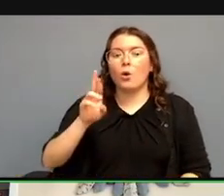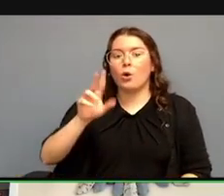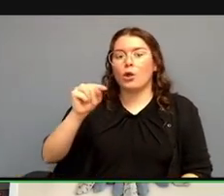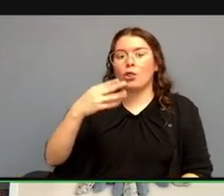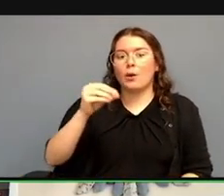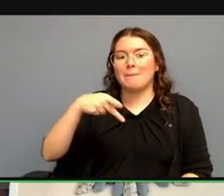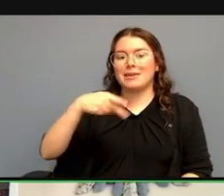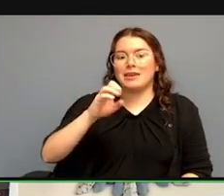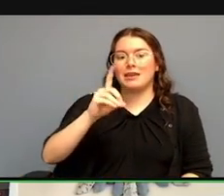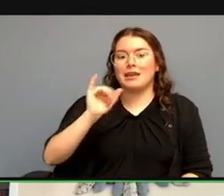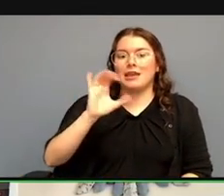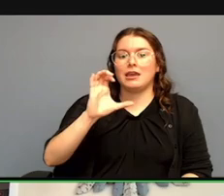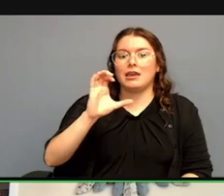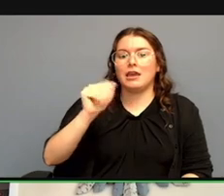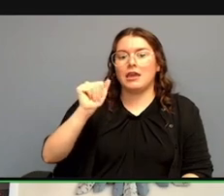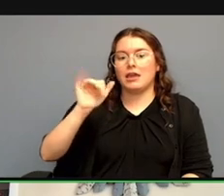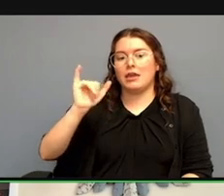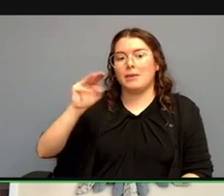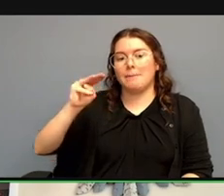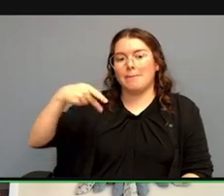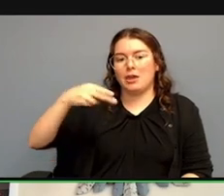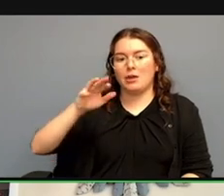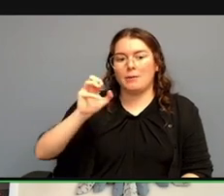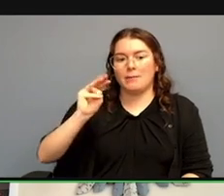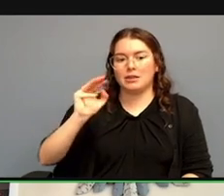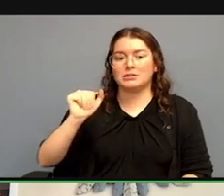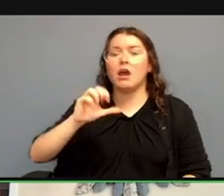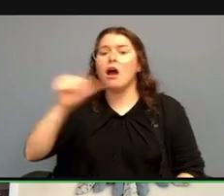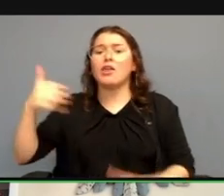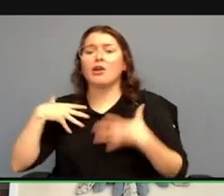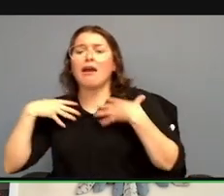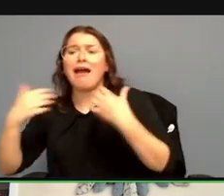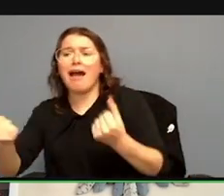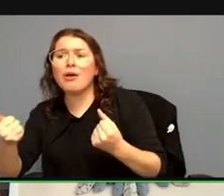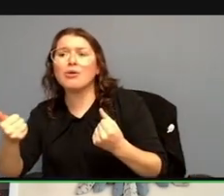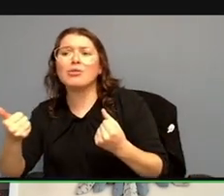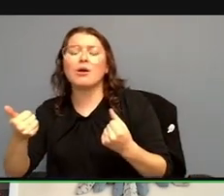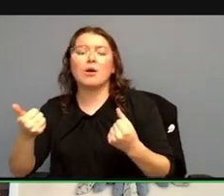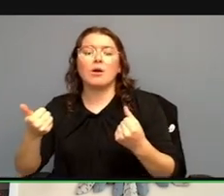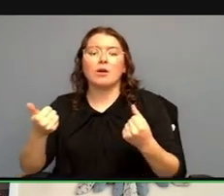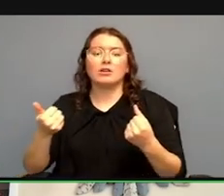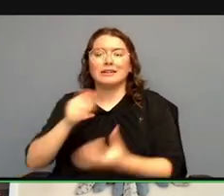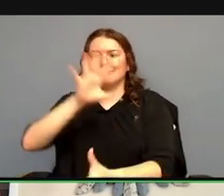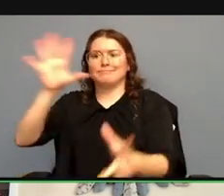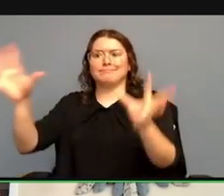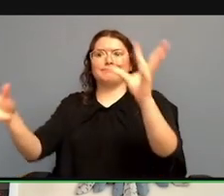orthopedic impairment, other health impairment, which is kind of a catch-all,